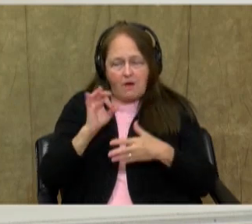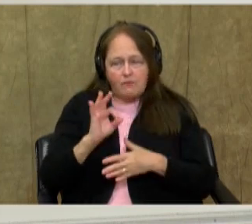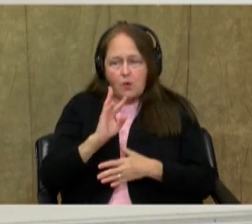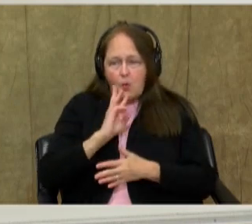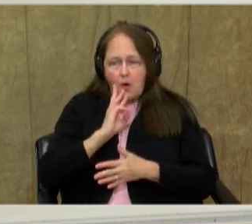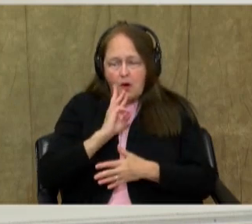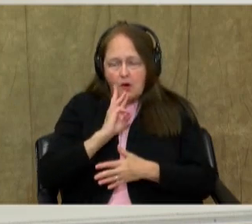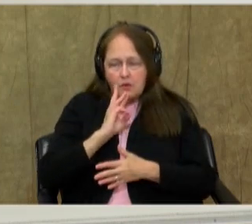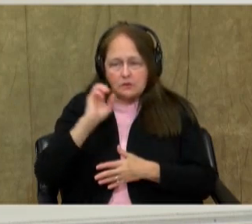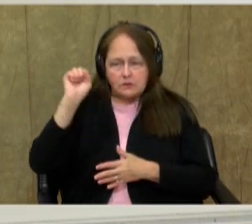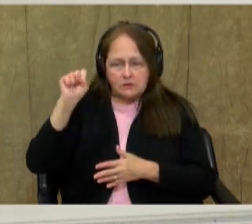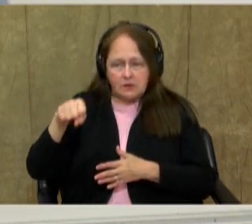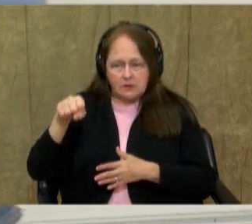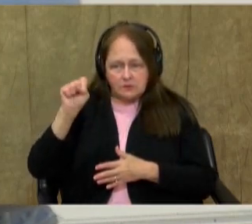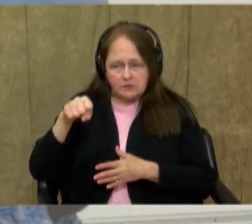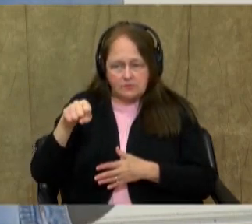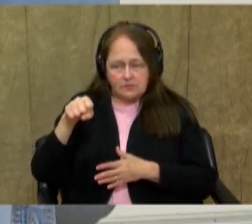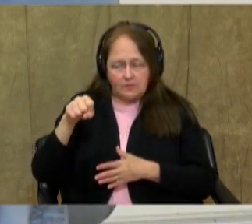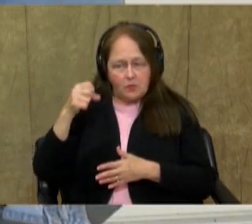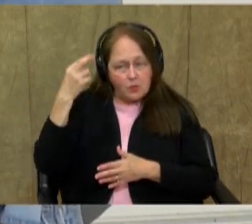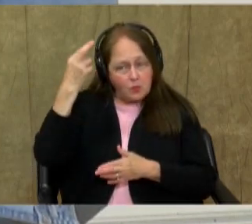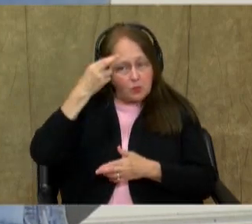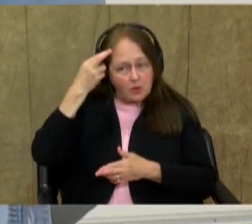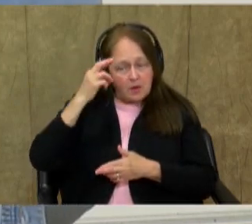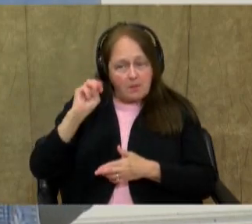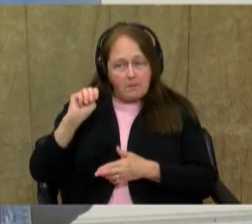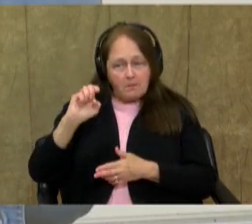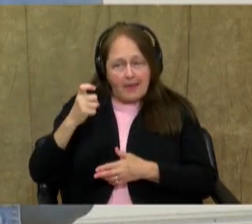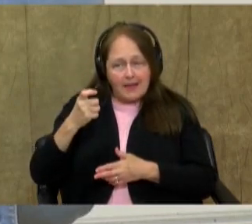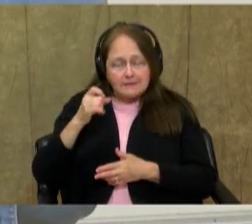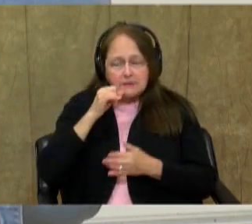water. Yes. Now, there's a reason why